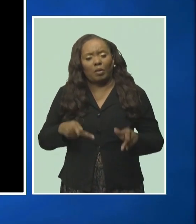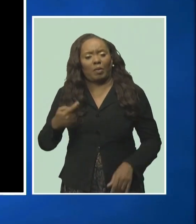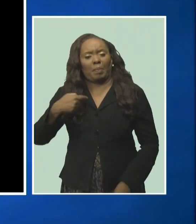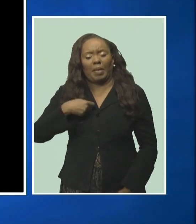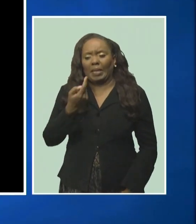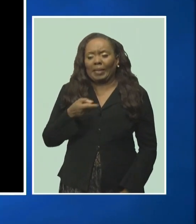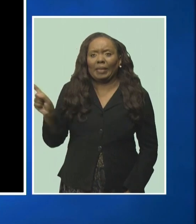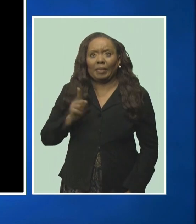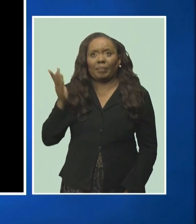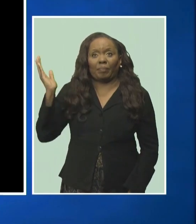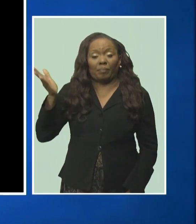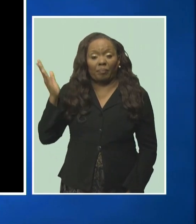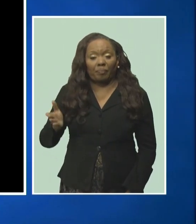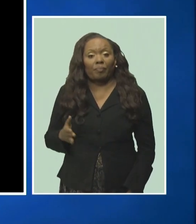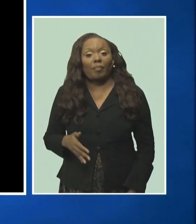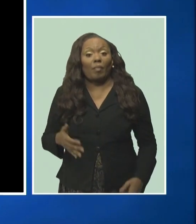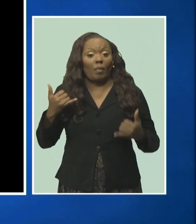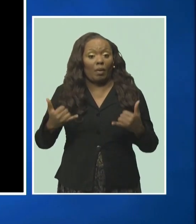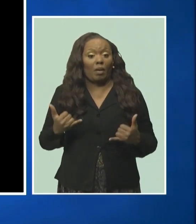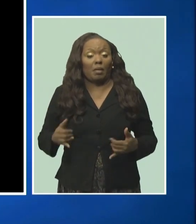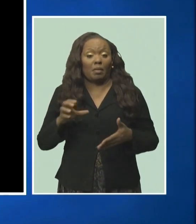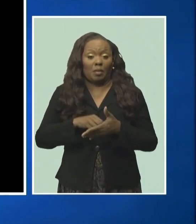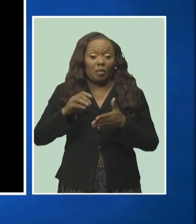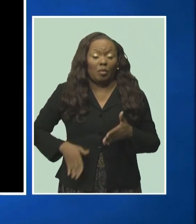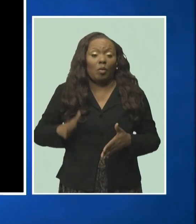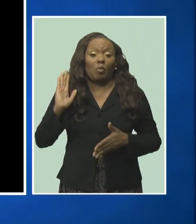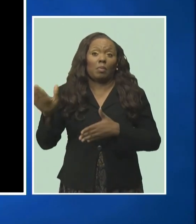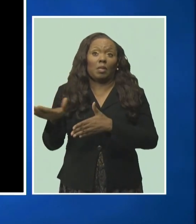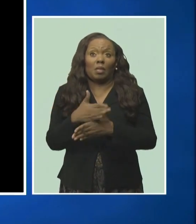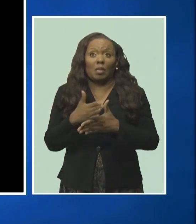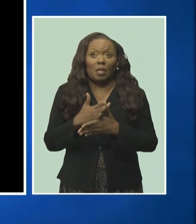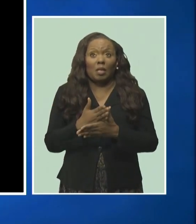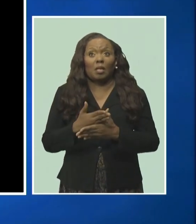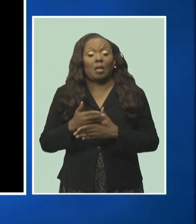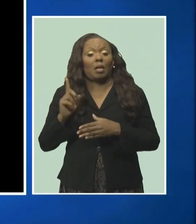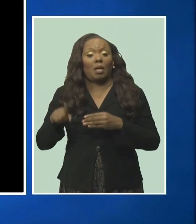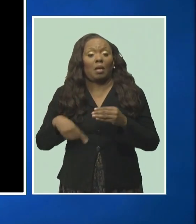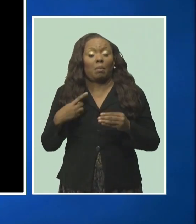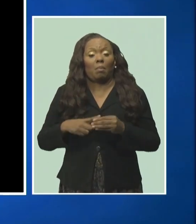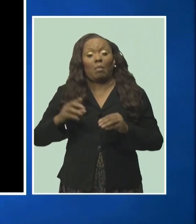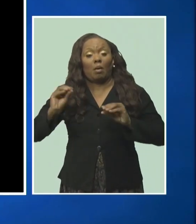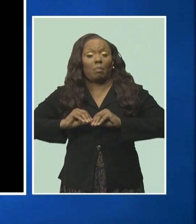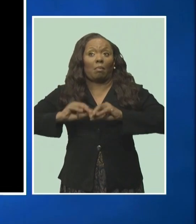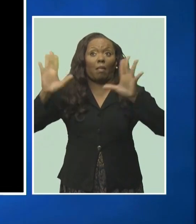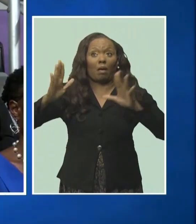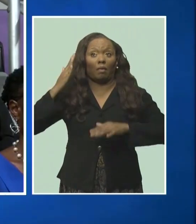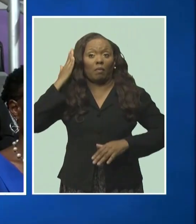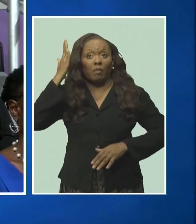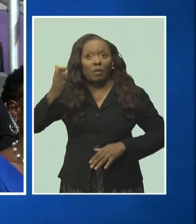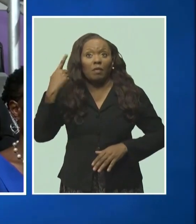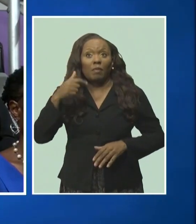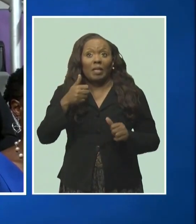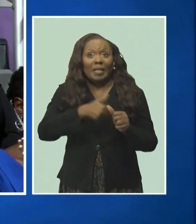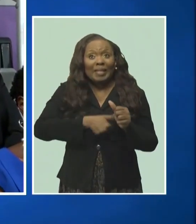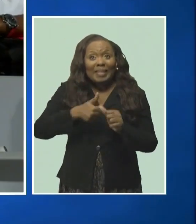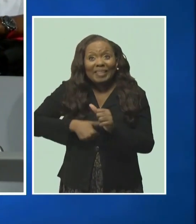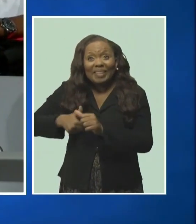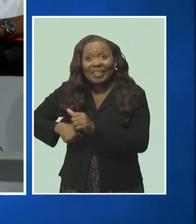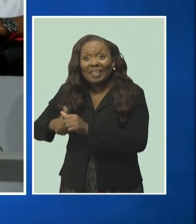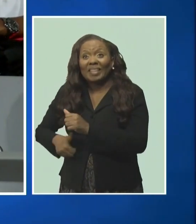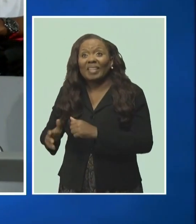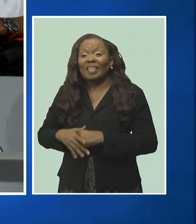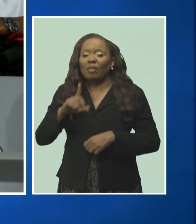Poetry competition, which was separated into juniors and seniors. Oral speech, therefore, is necessary to communicate your